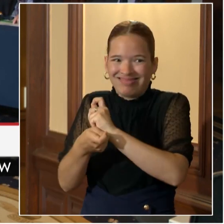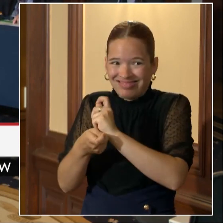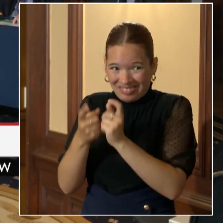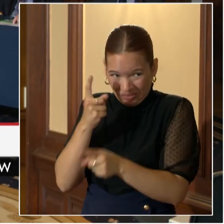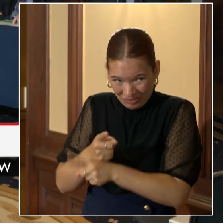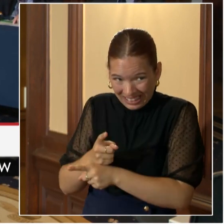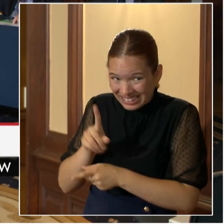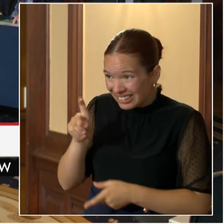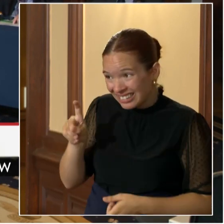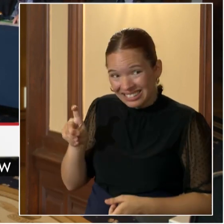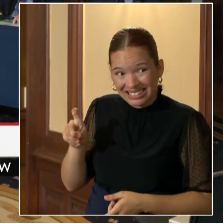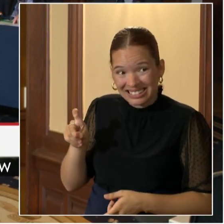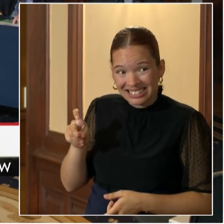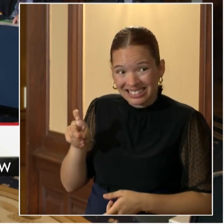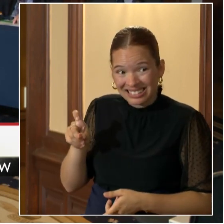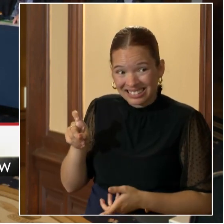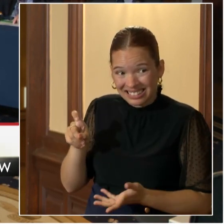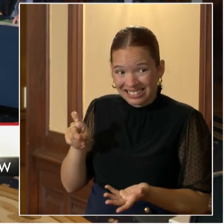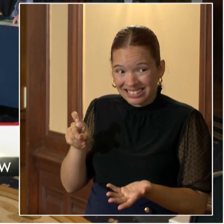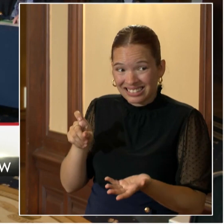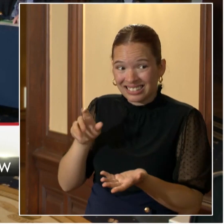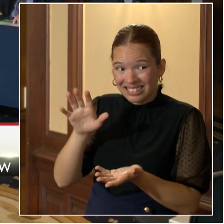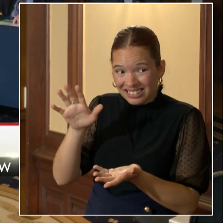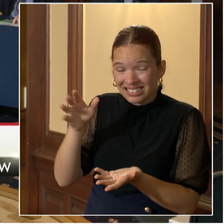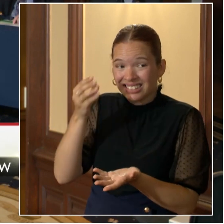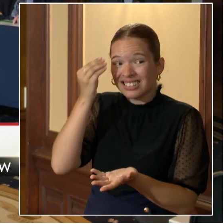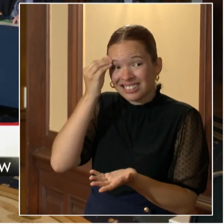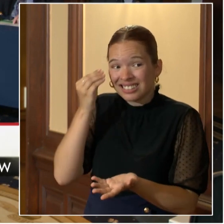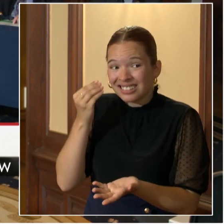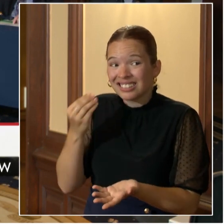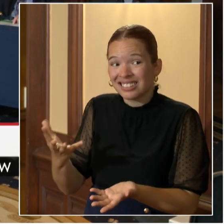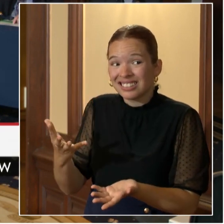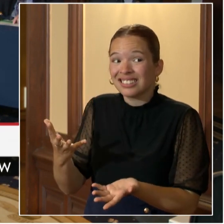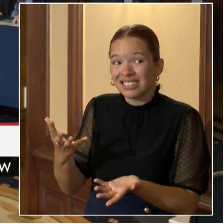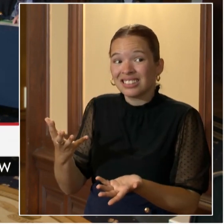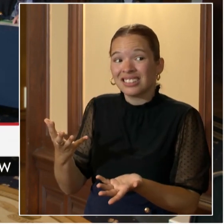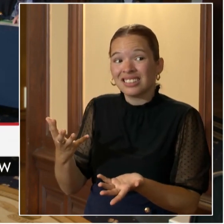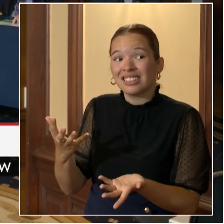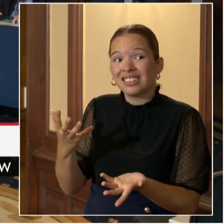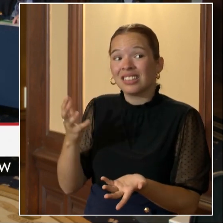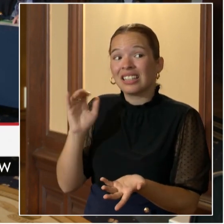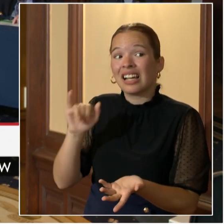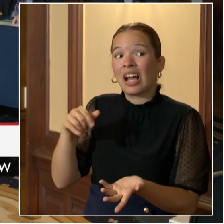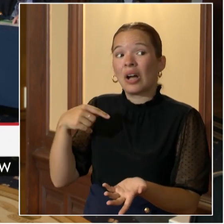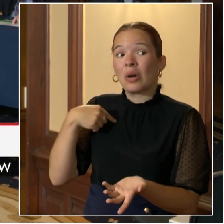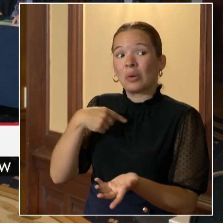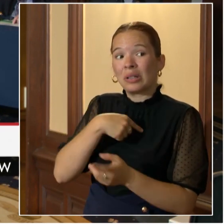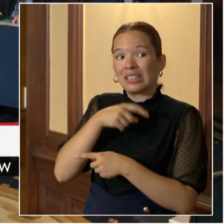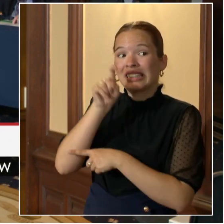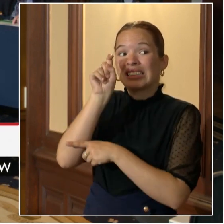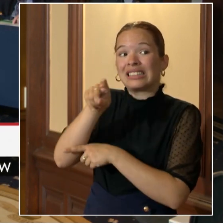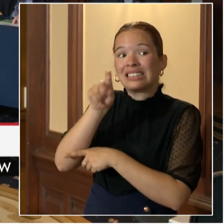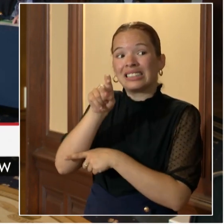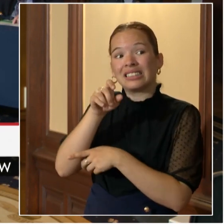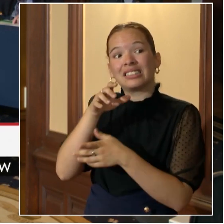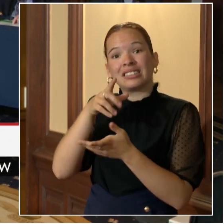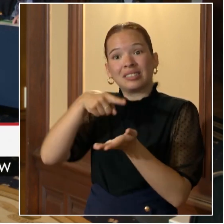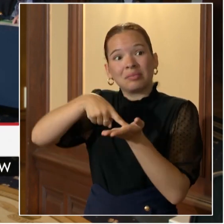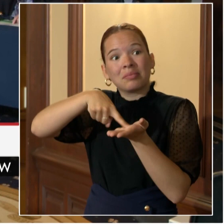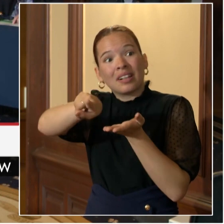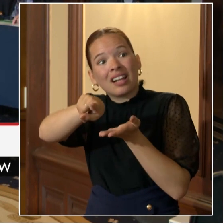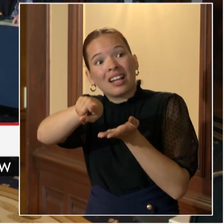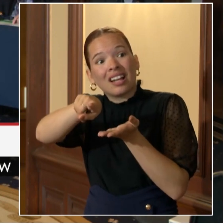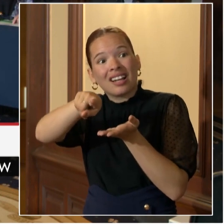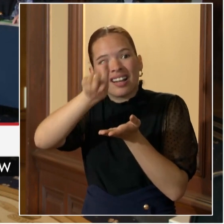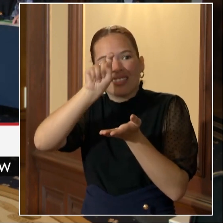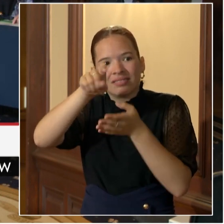As well as we would have to take the salaries that are paid and divide them by 3.